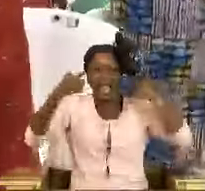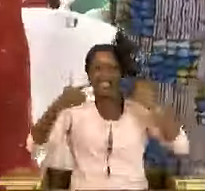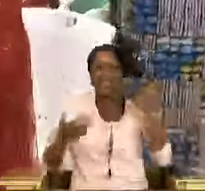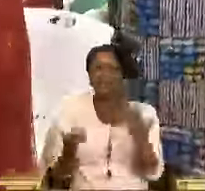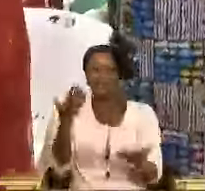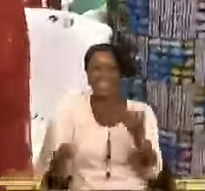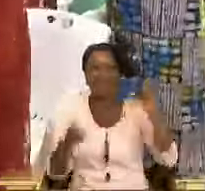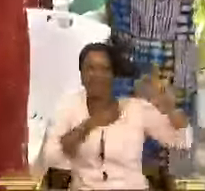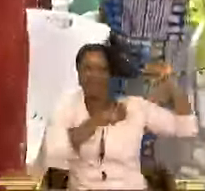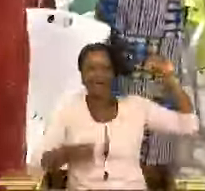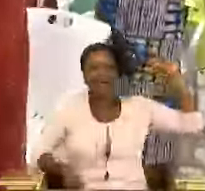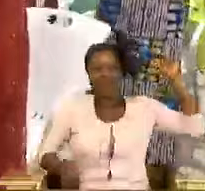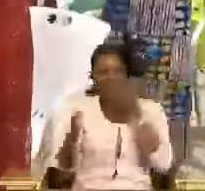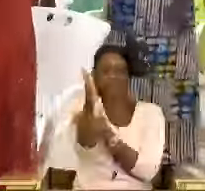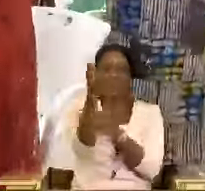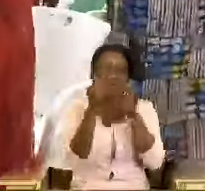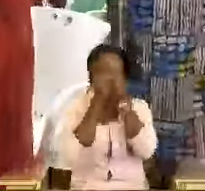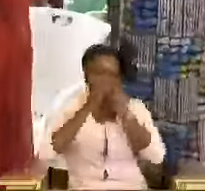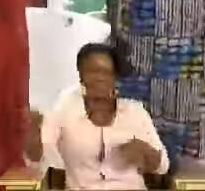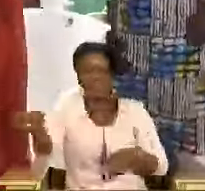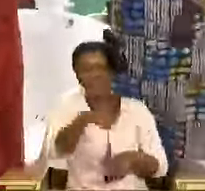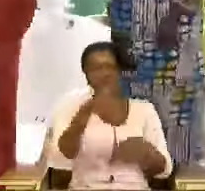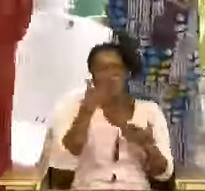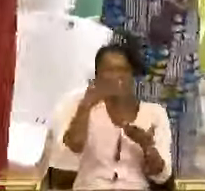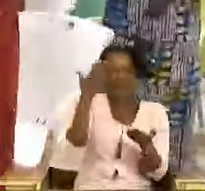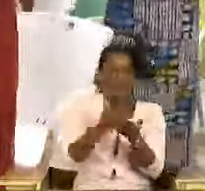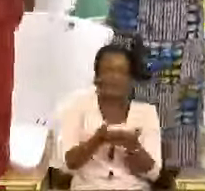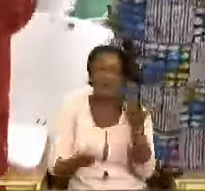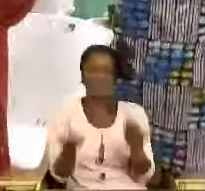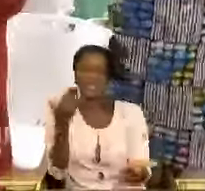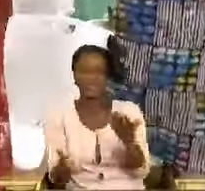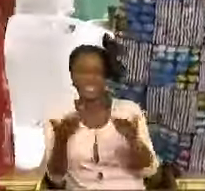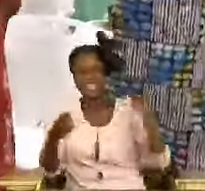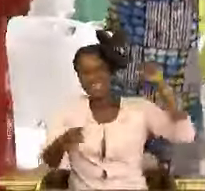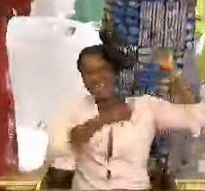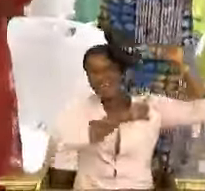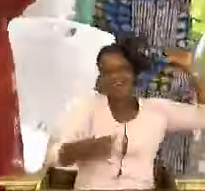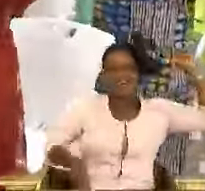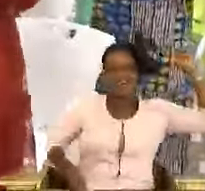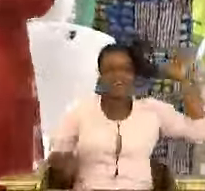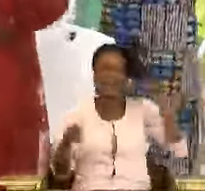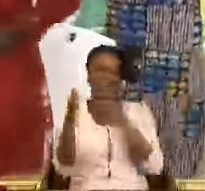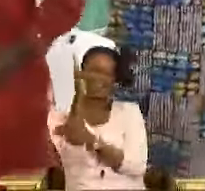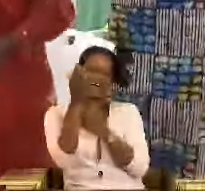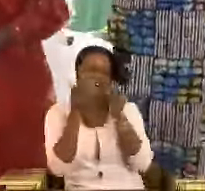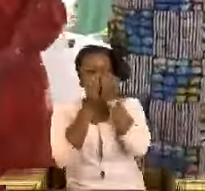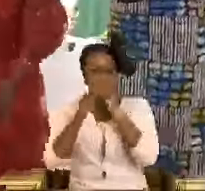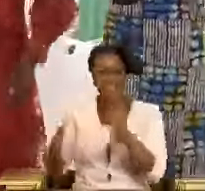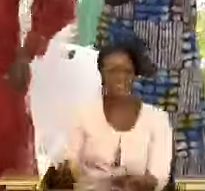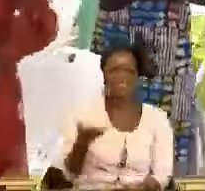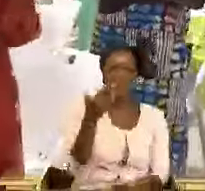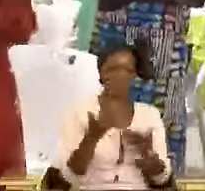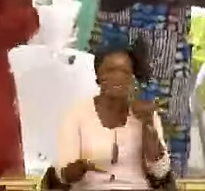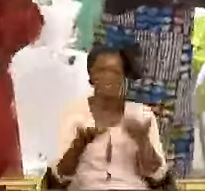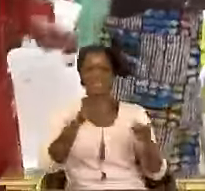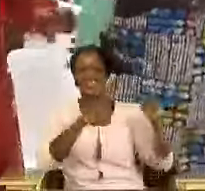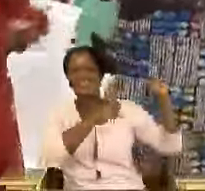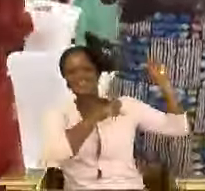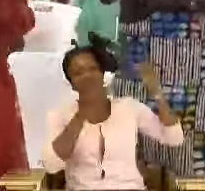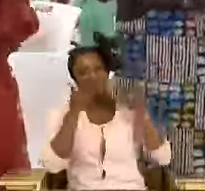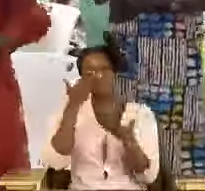good come for another person for real good for real